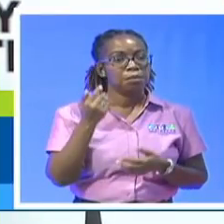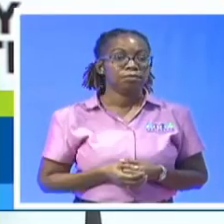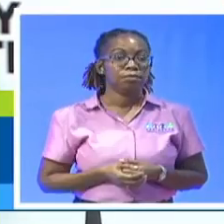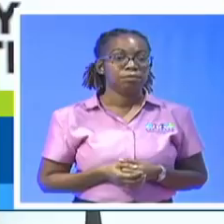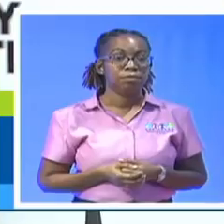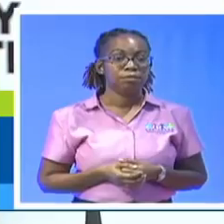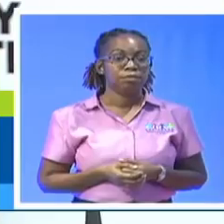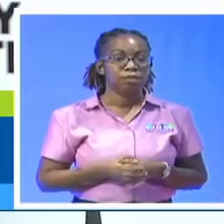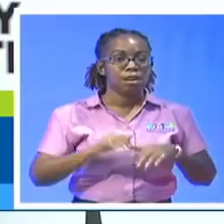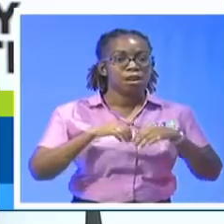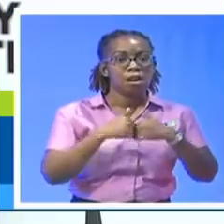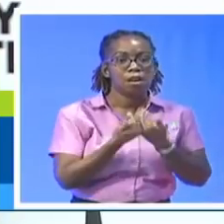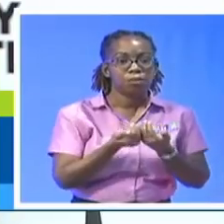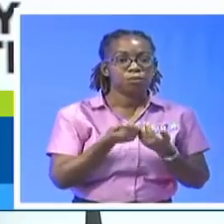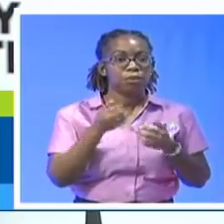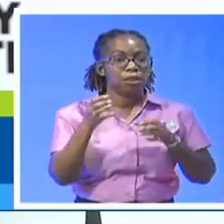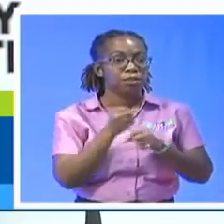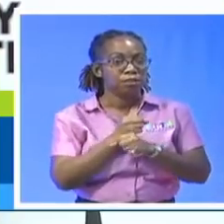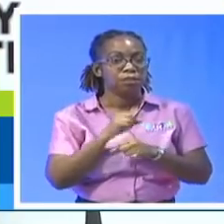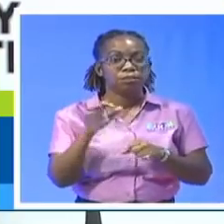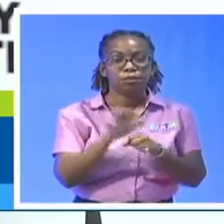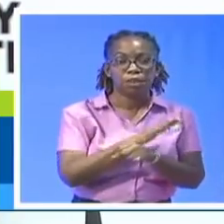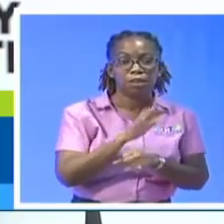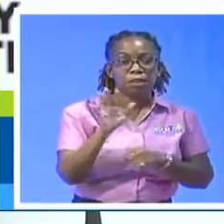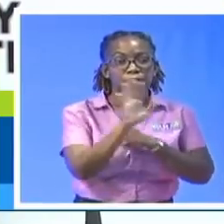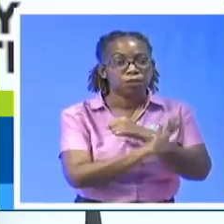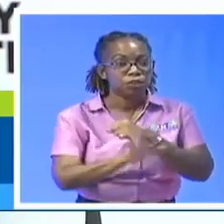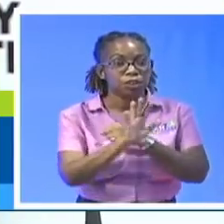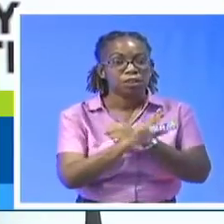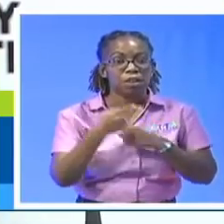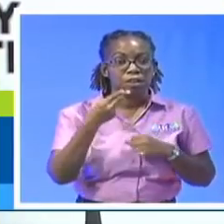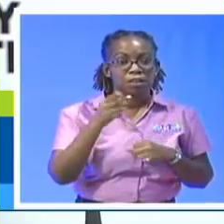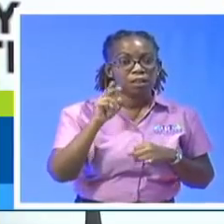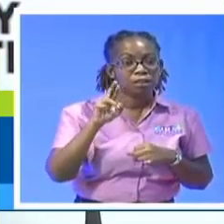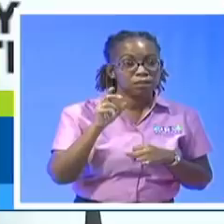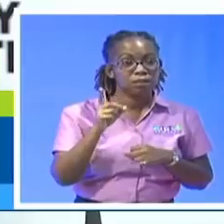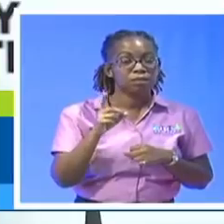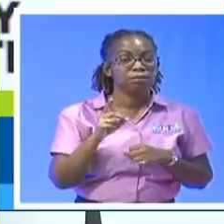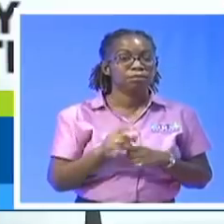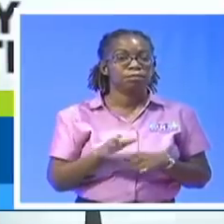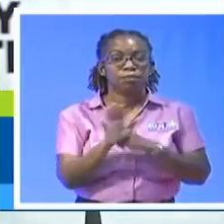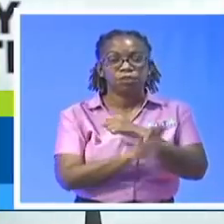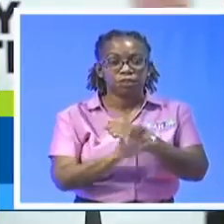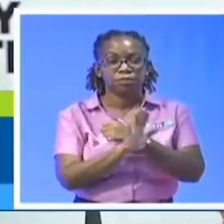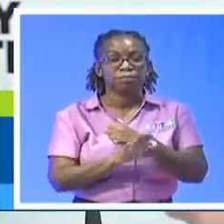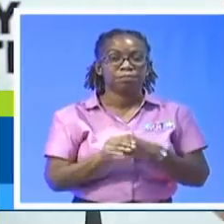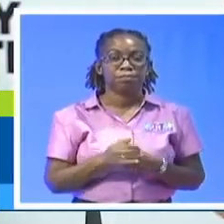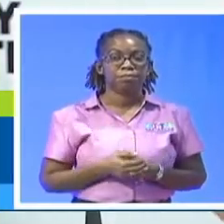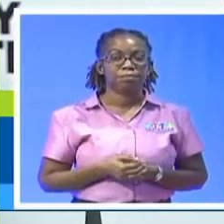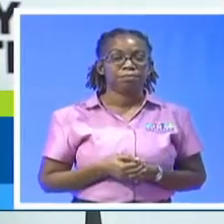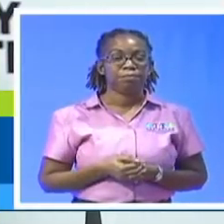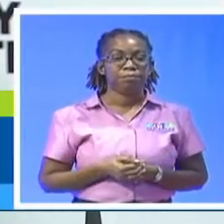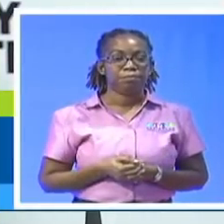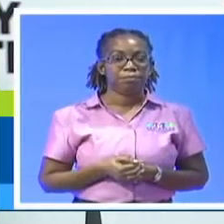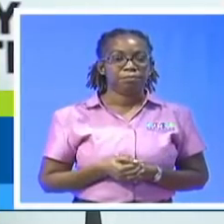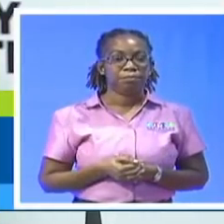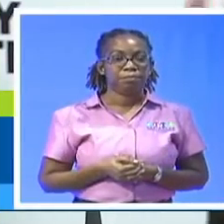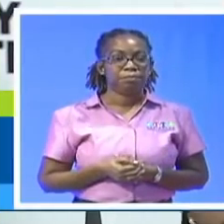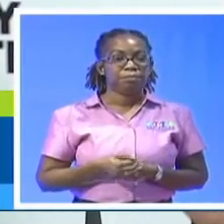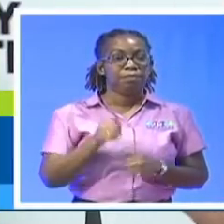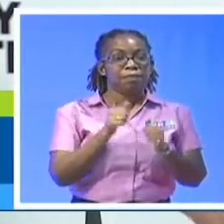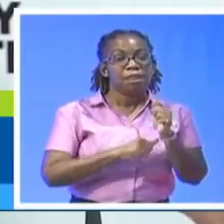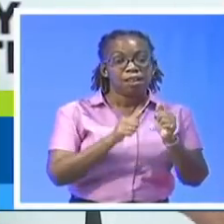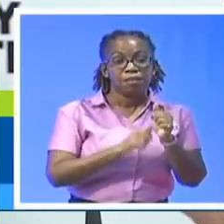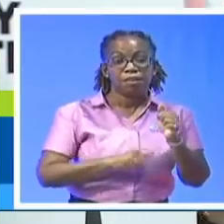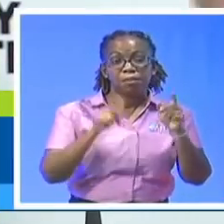immunity. The principle of herd immunity is that everybody in the herd who are